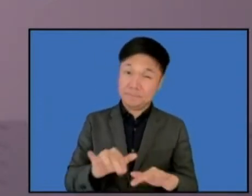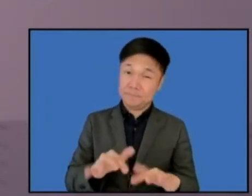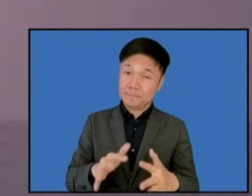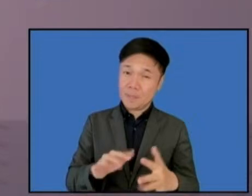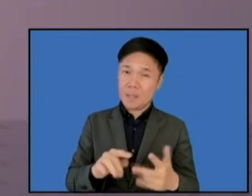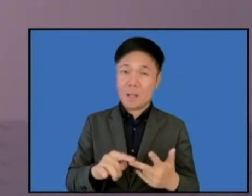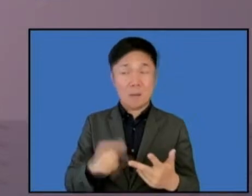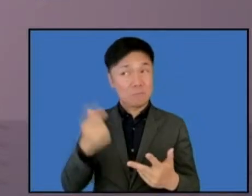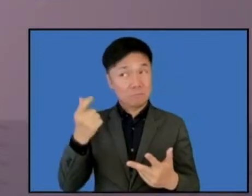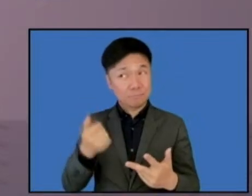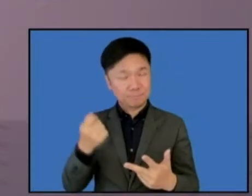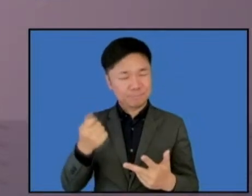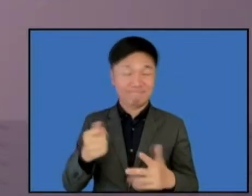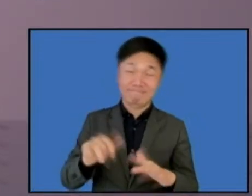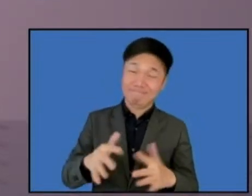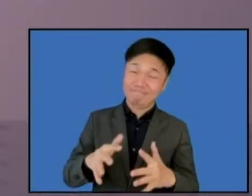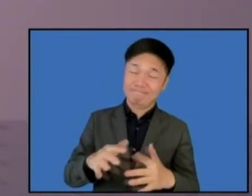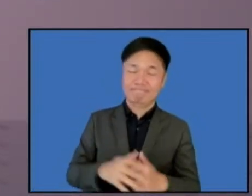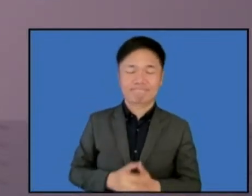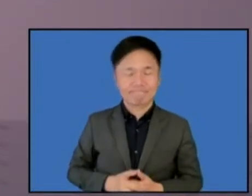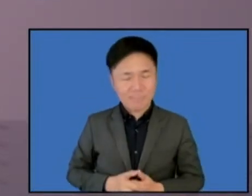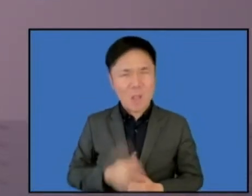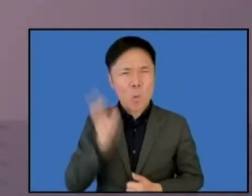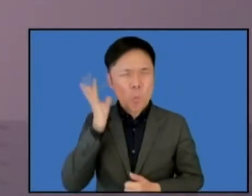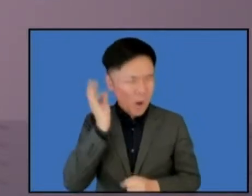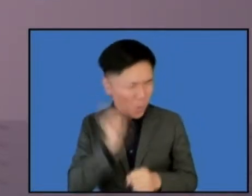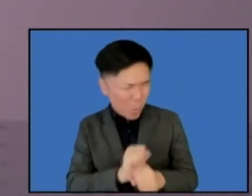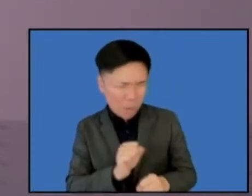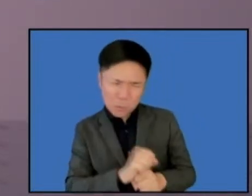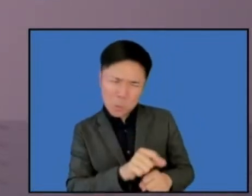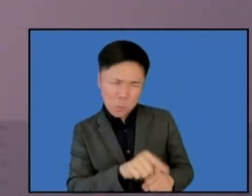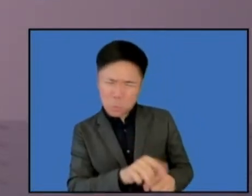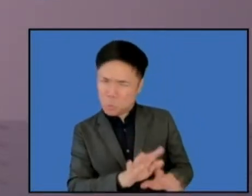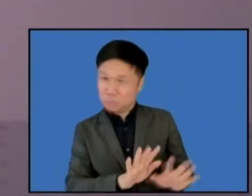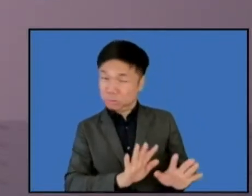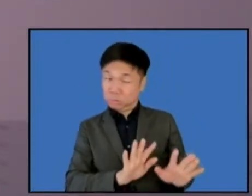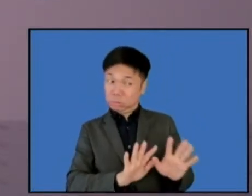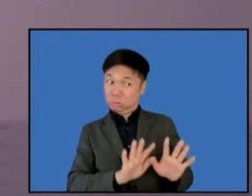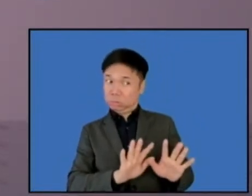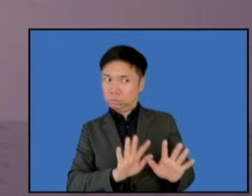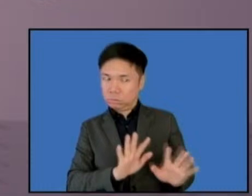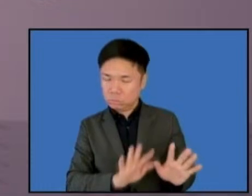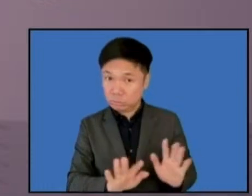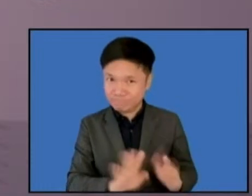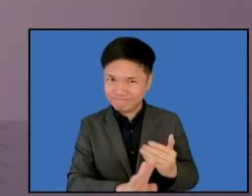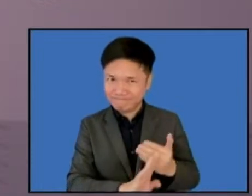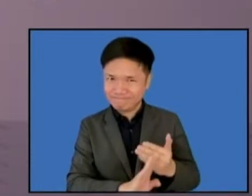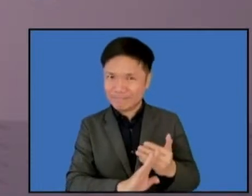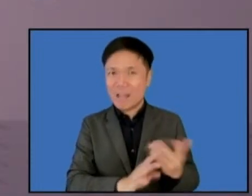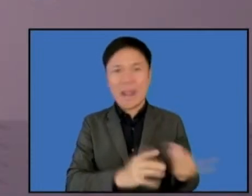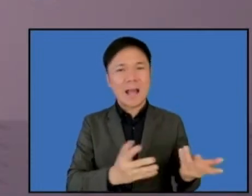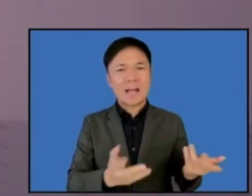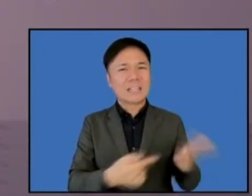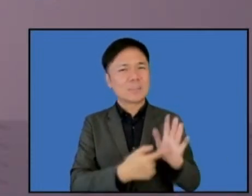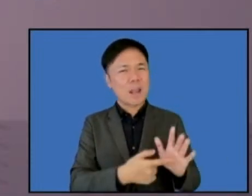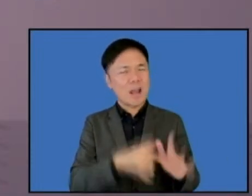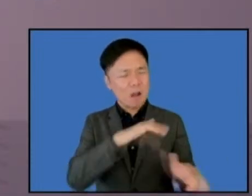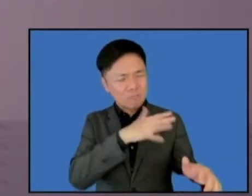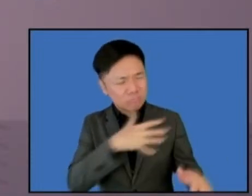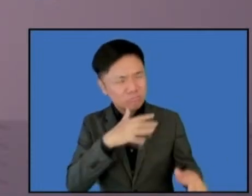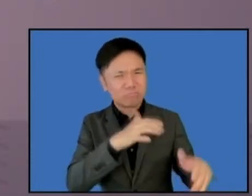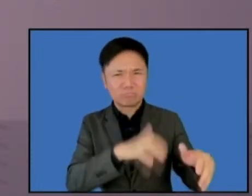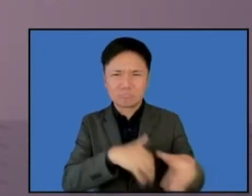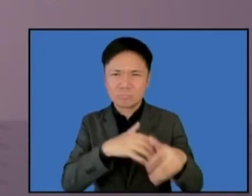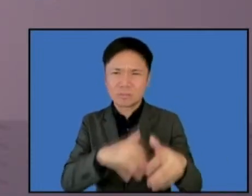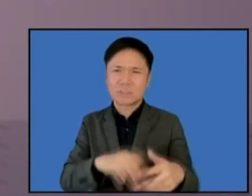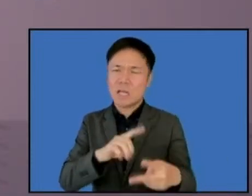protection. Many women work in precarious conditions within the informal sector, such as agriculture, textile, services,